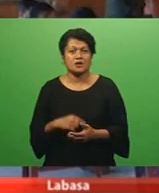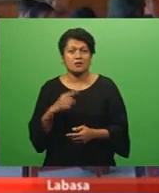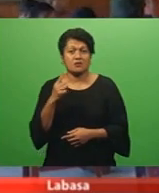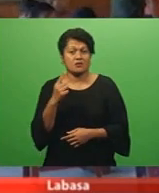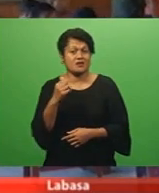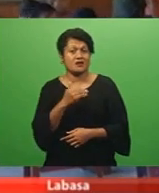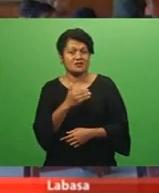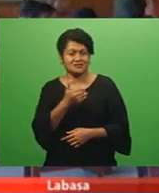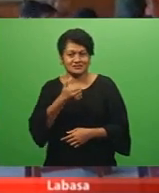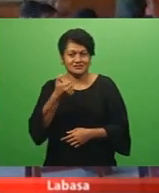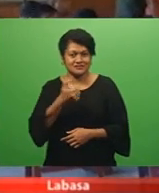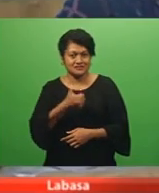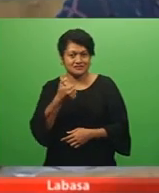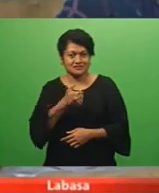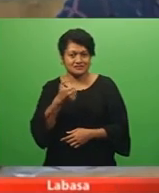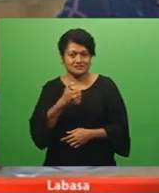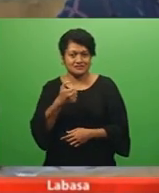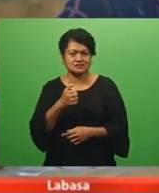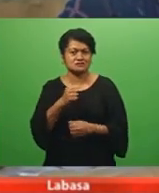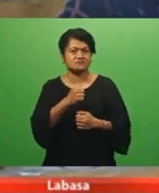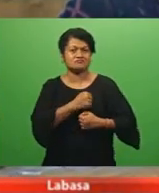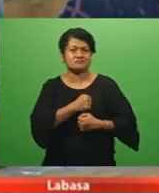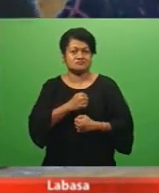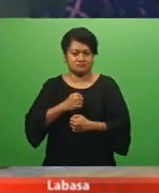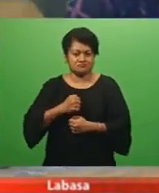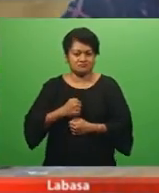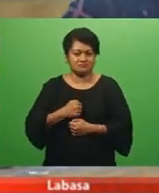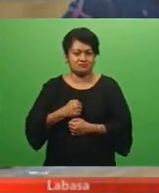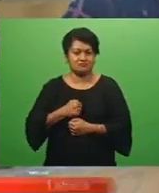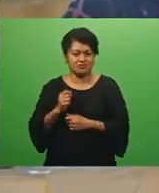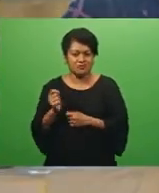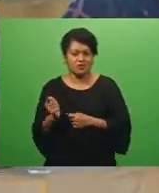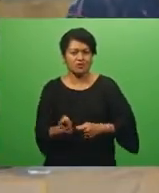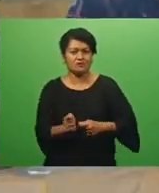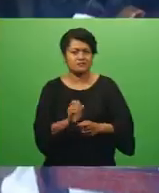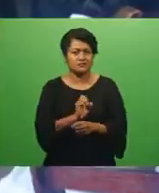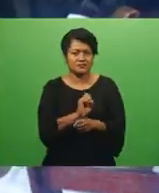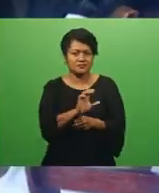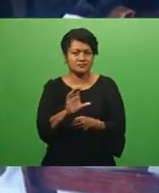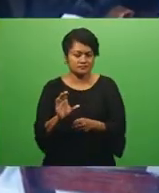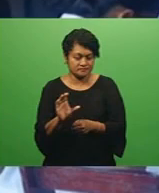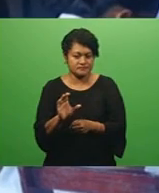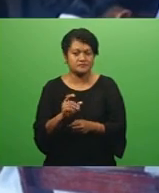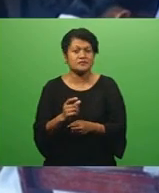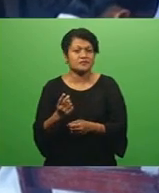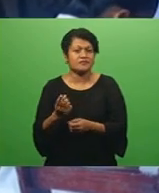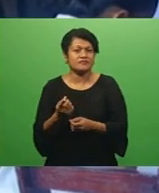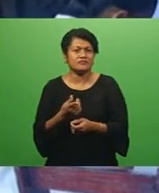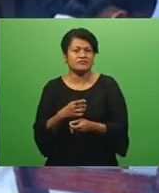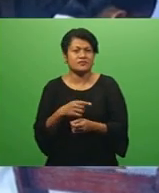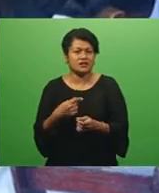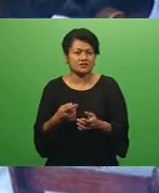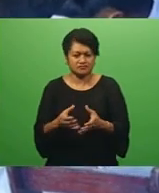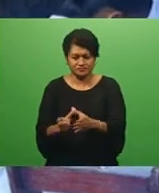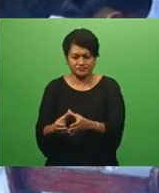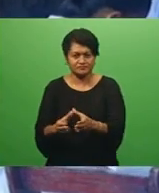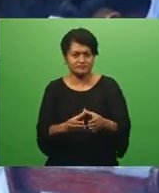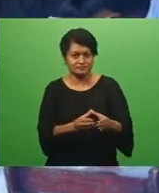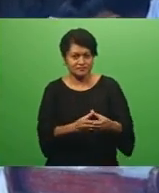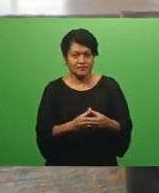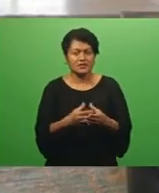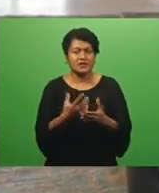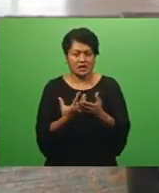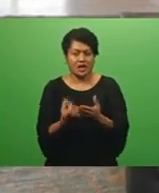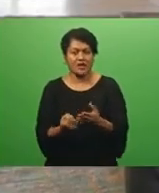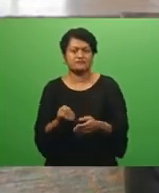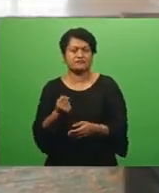116 personnel from the RFMF's Golf Company and the Alpha team of the Engineering Regiment at the Sukanevalu Barracks took their first